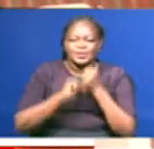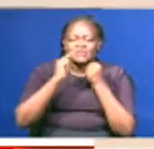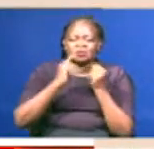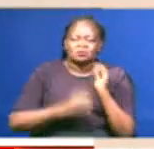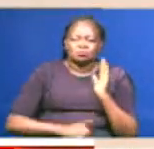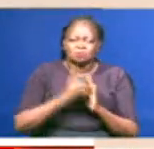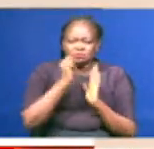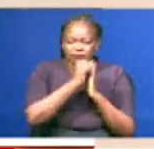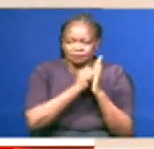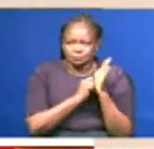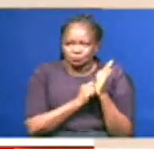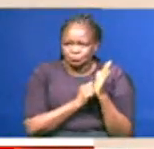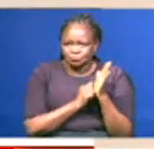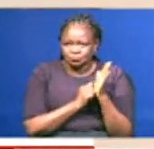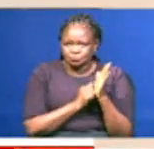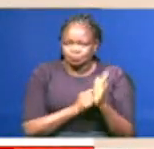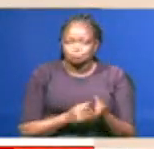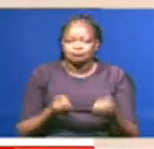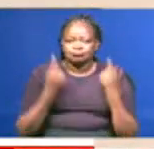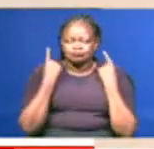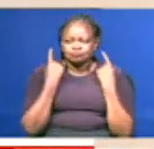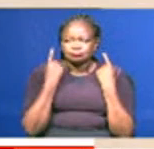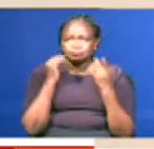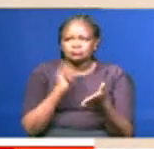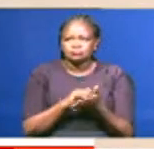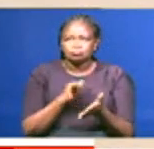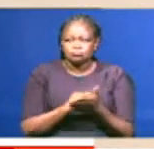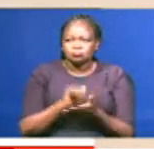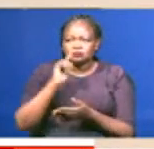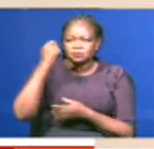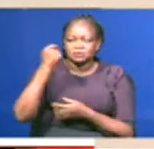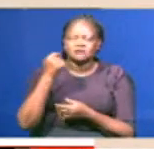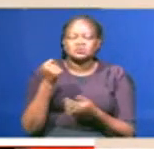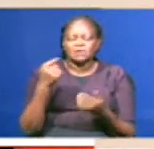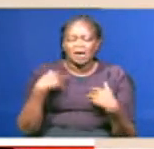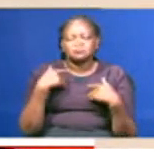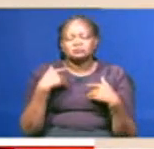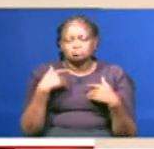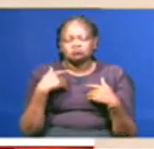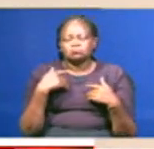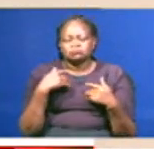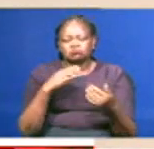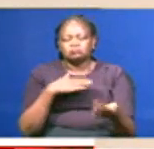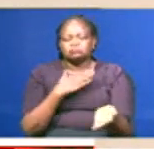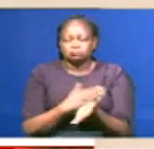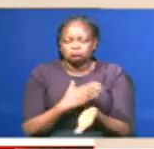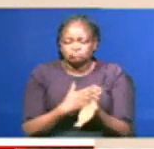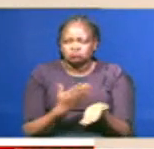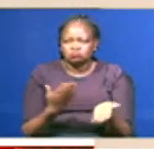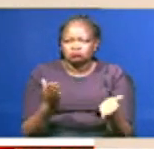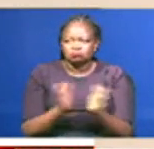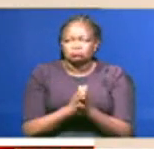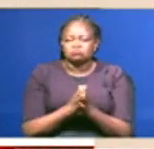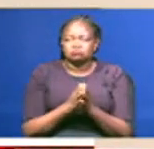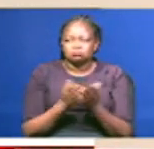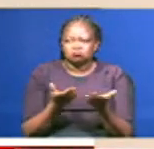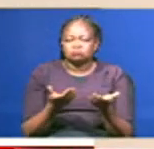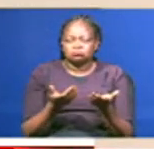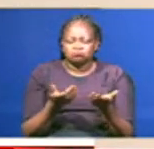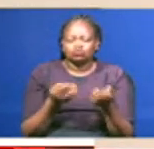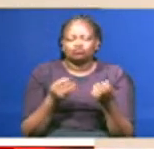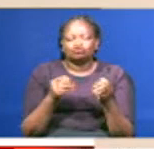agenda. Realize that Kenya has the potential and taken the step forward to explore